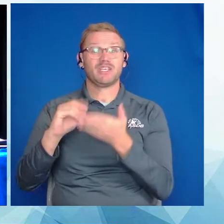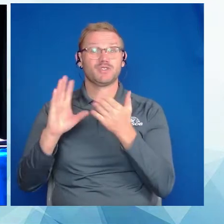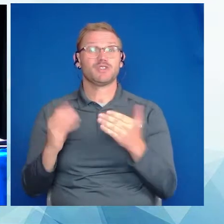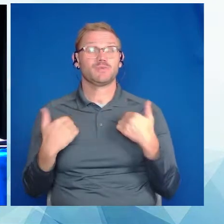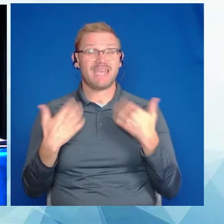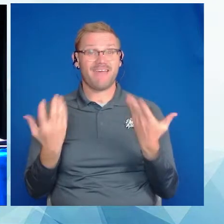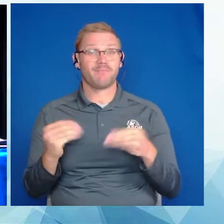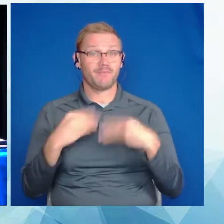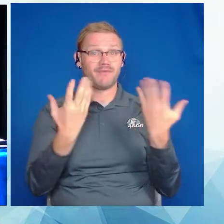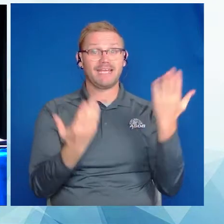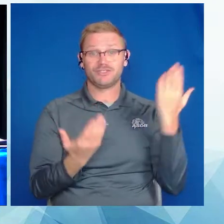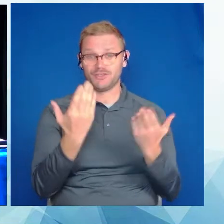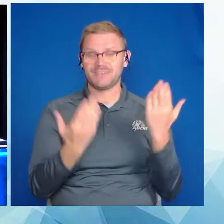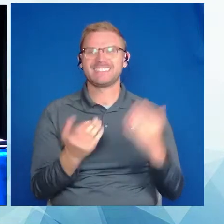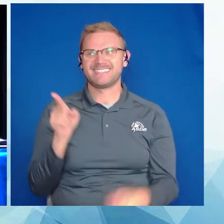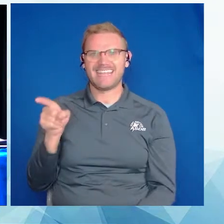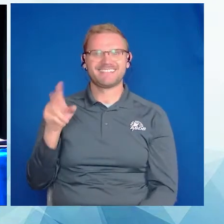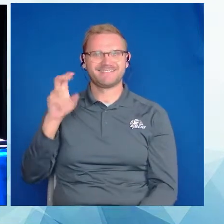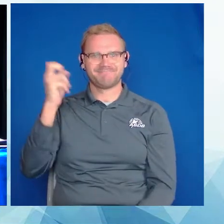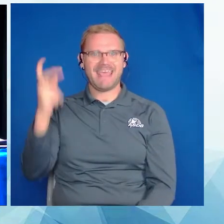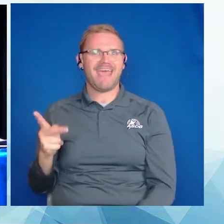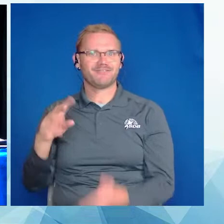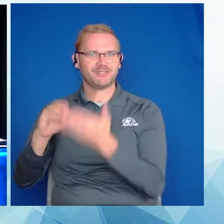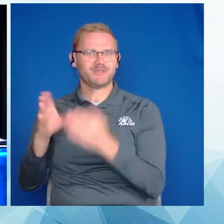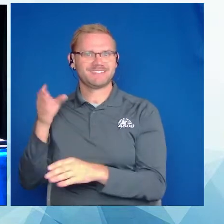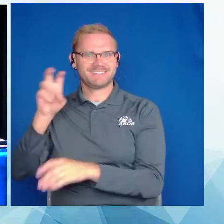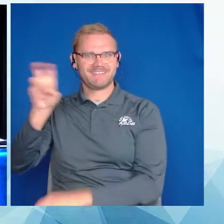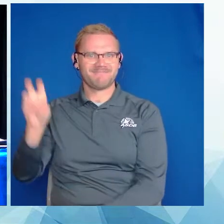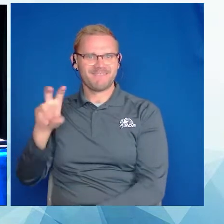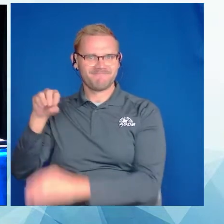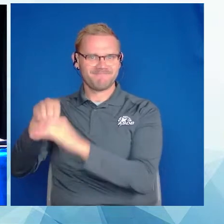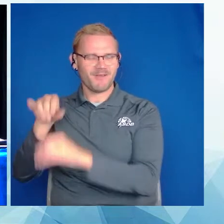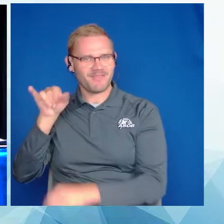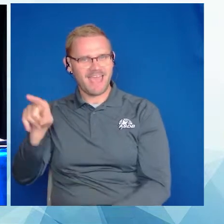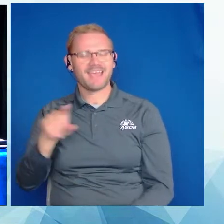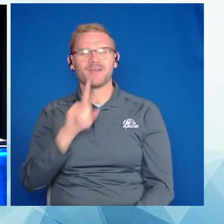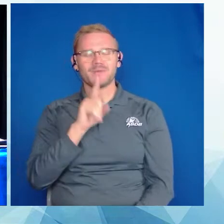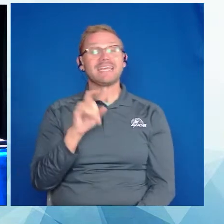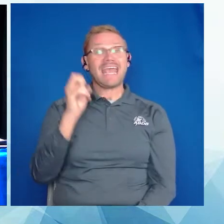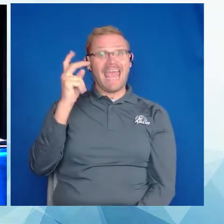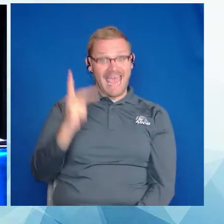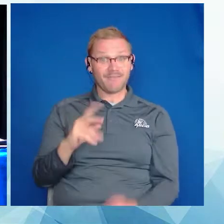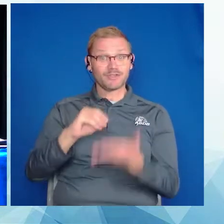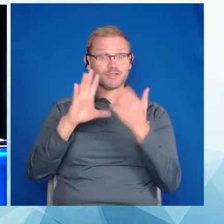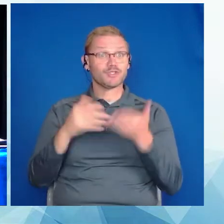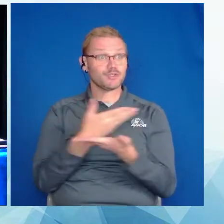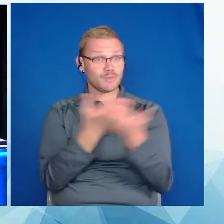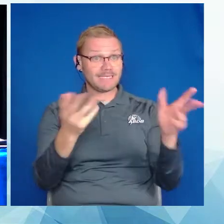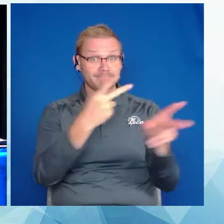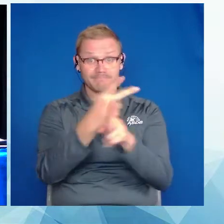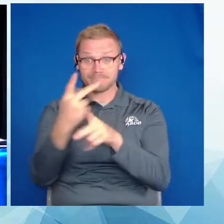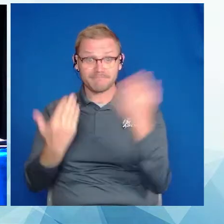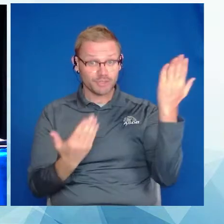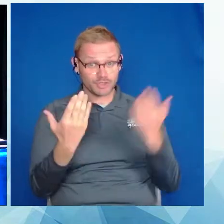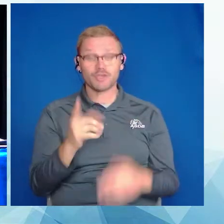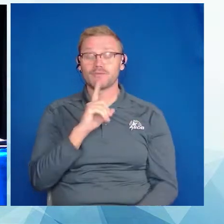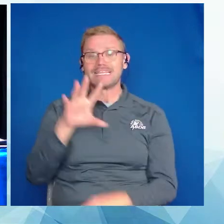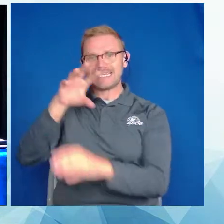that ASDB serves. So again, over half the students we serve are in the itinerant